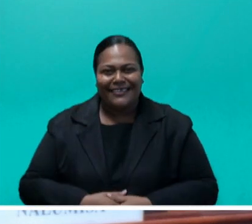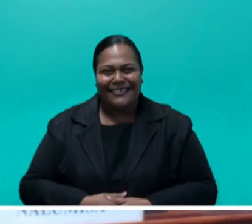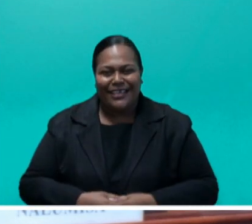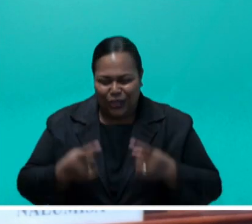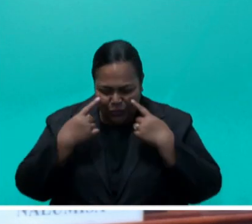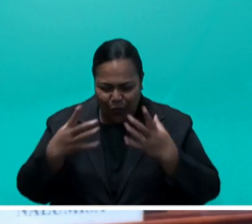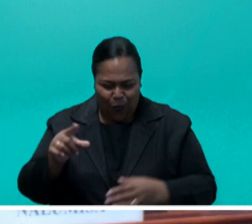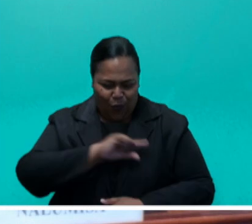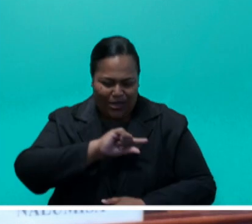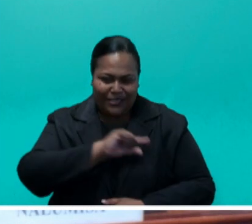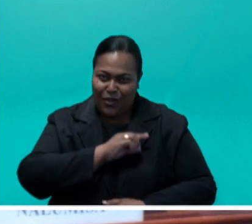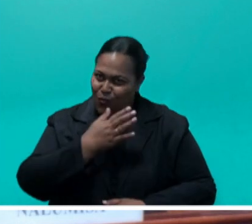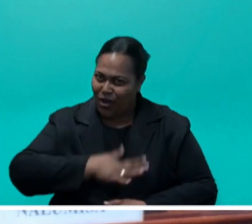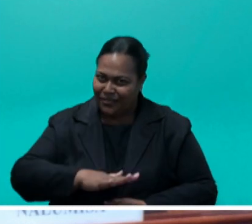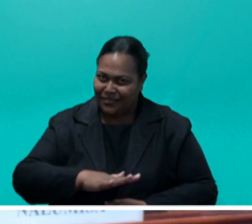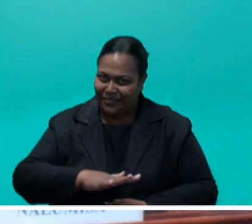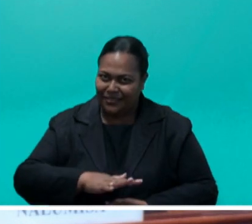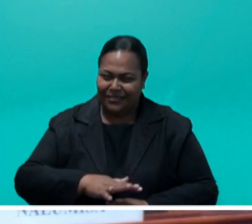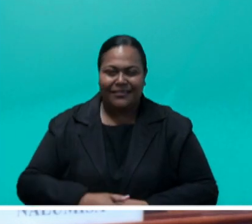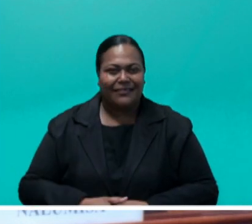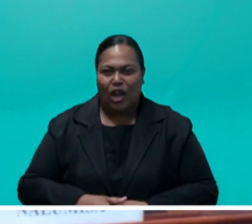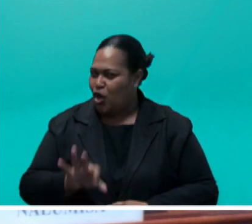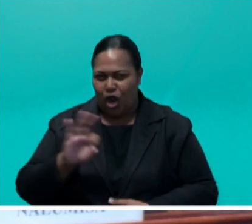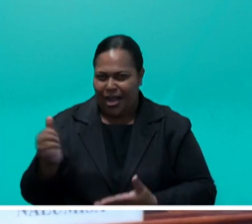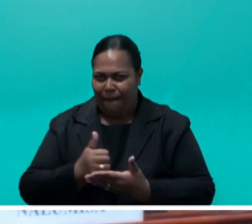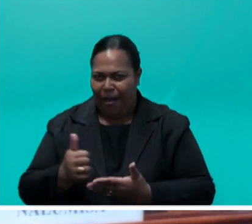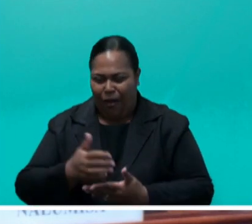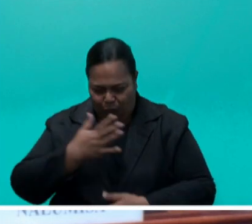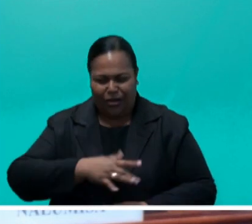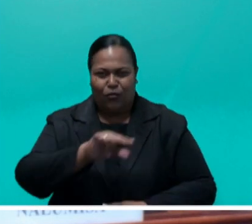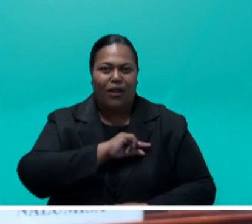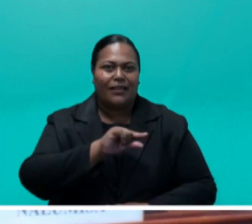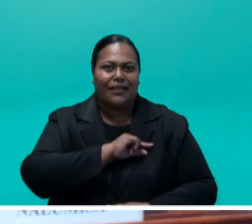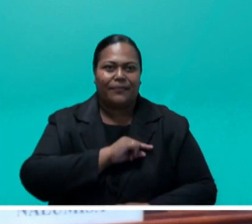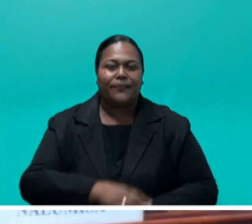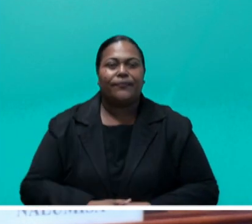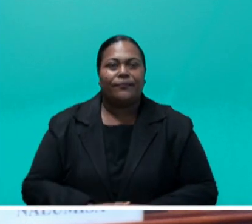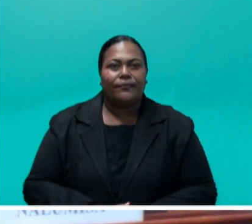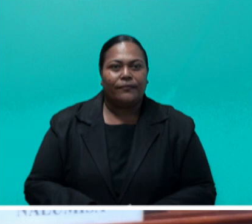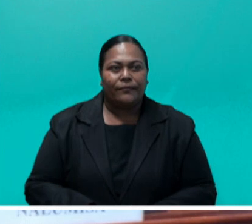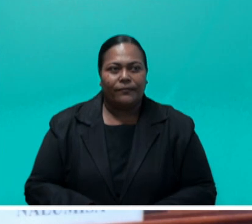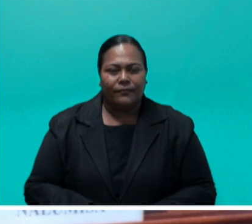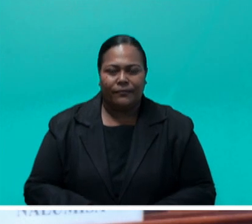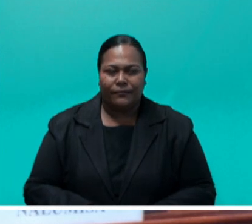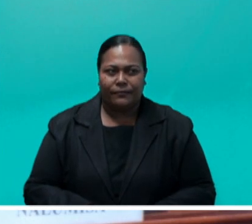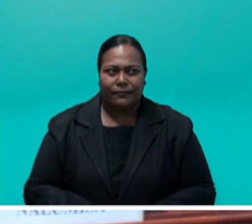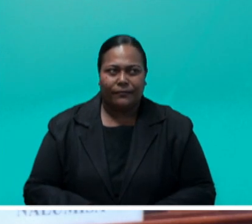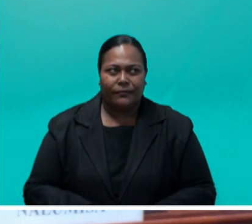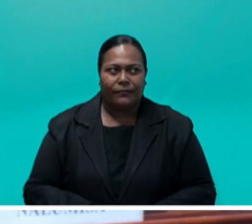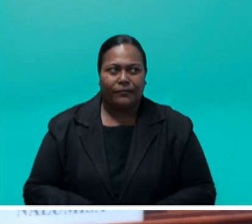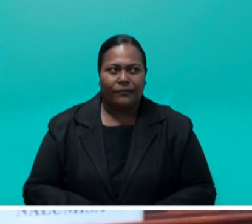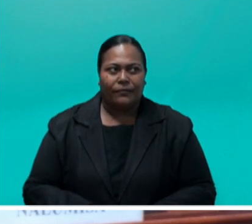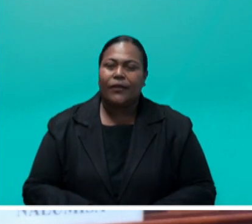quality over quantity. Honourable Speaker, last but not the least, I wish to extend